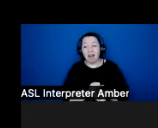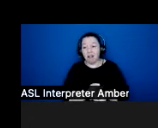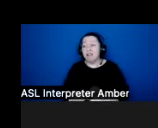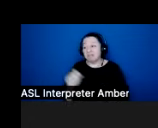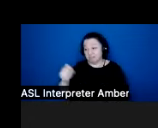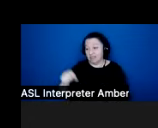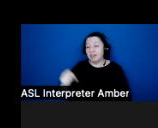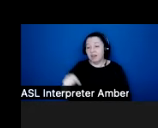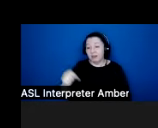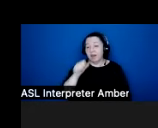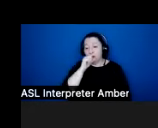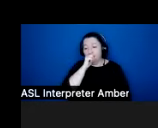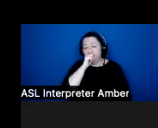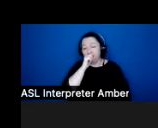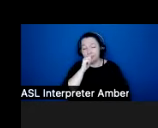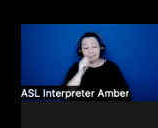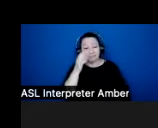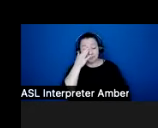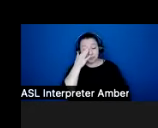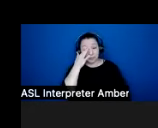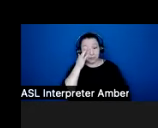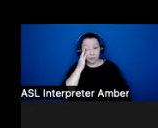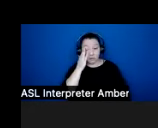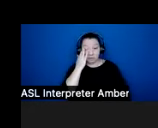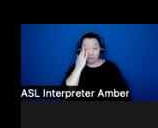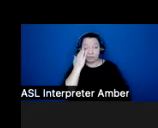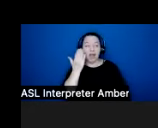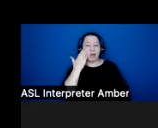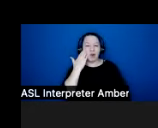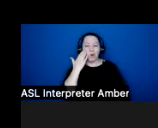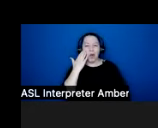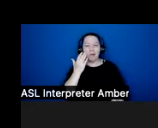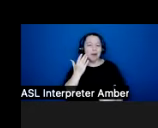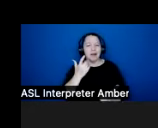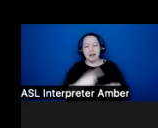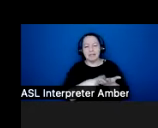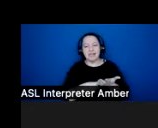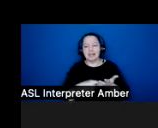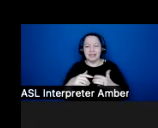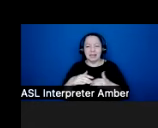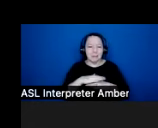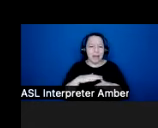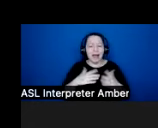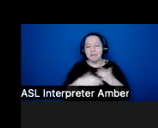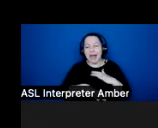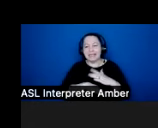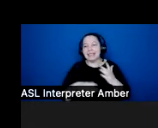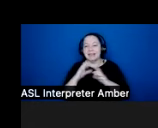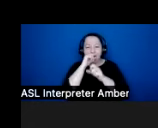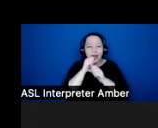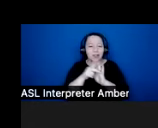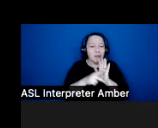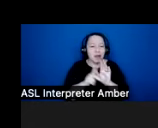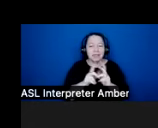why policies, I mean, I know I'm going over like the basic confidentiality policies and stuff,